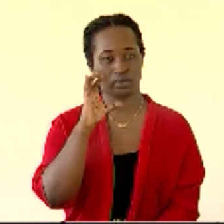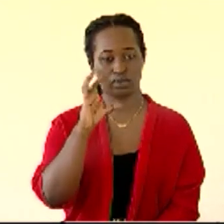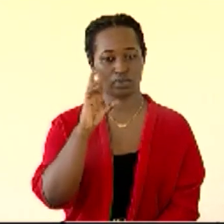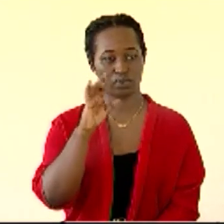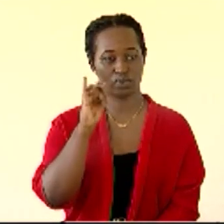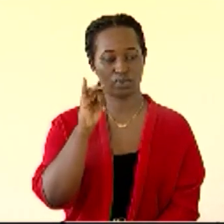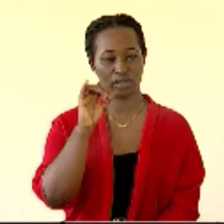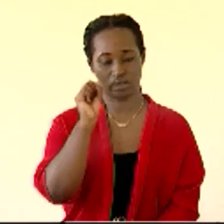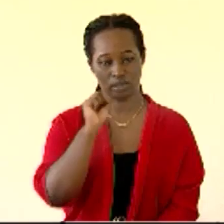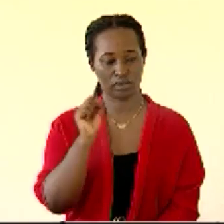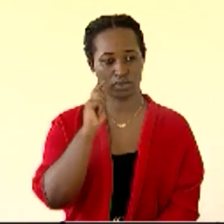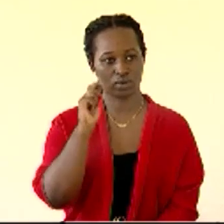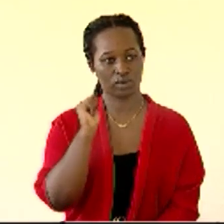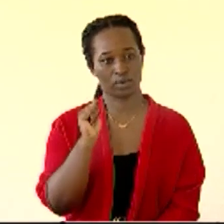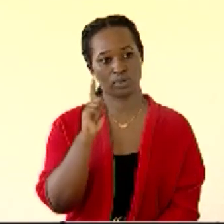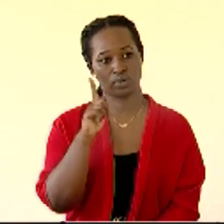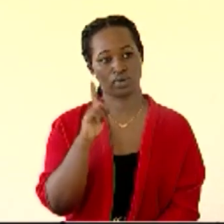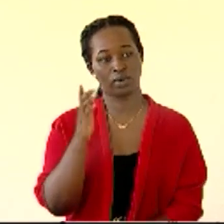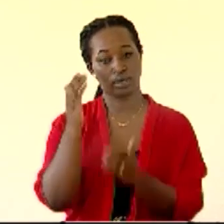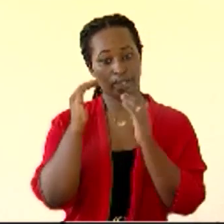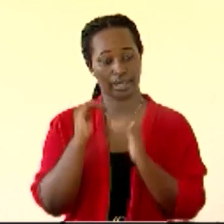will be